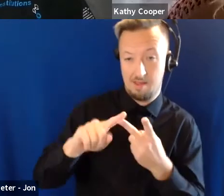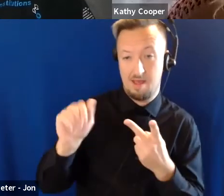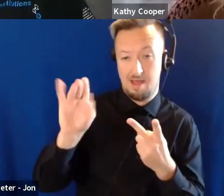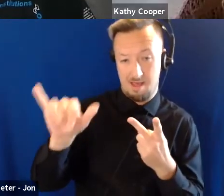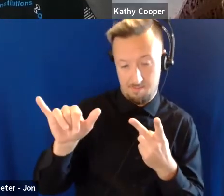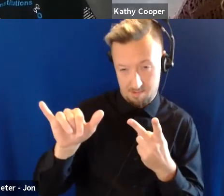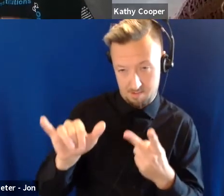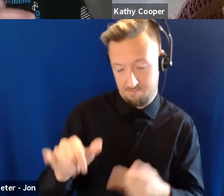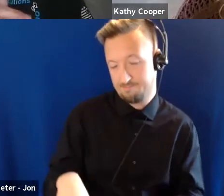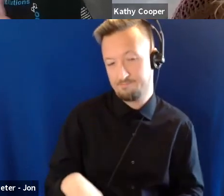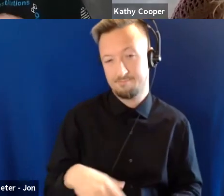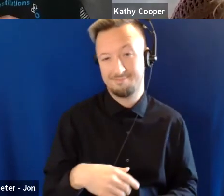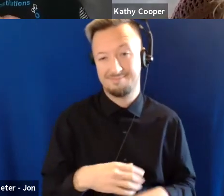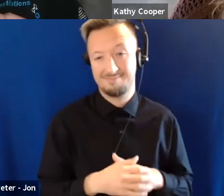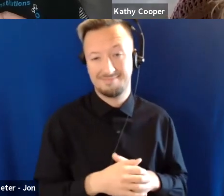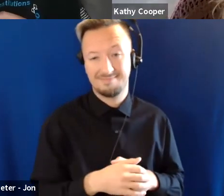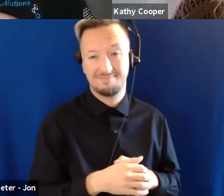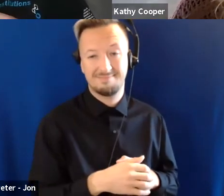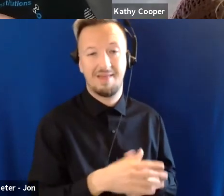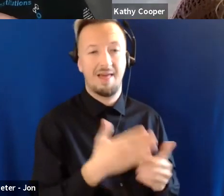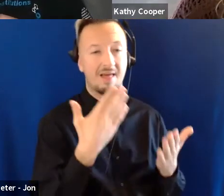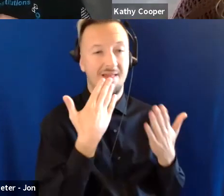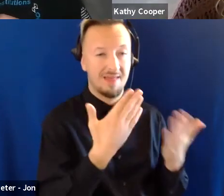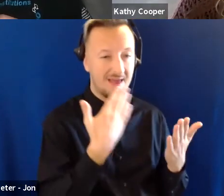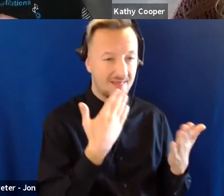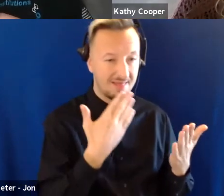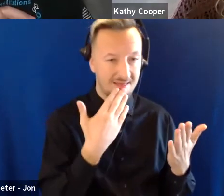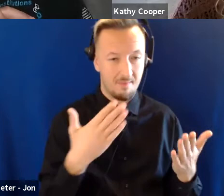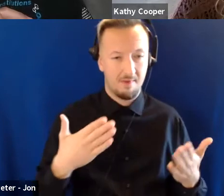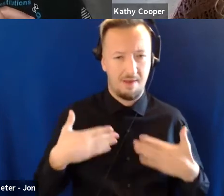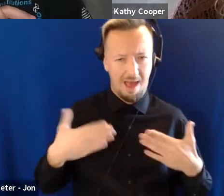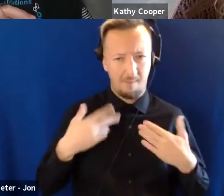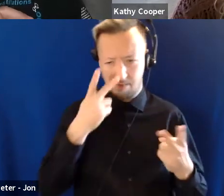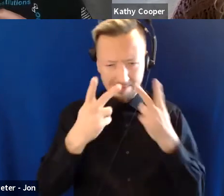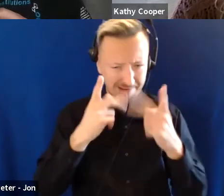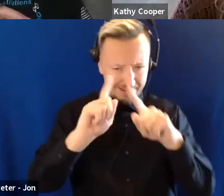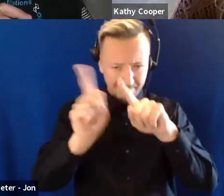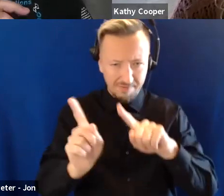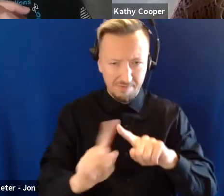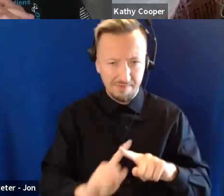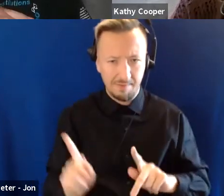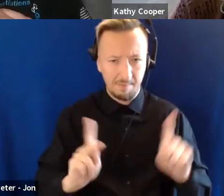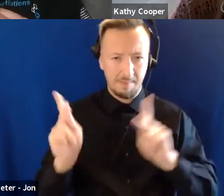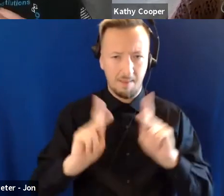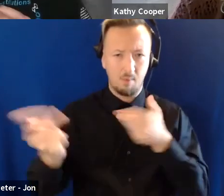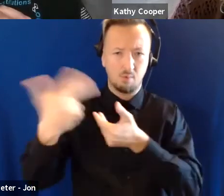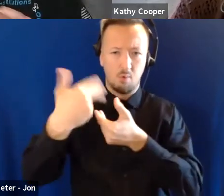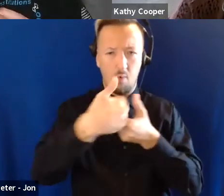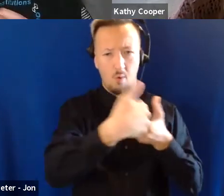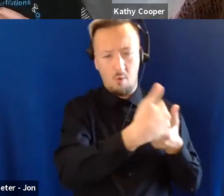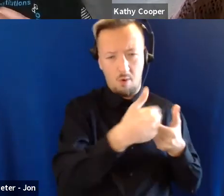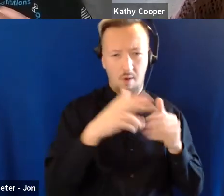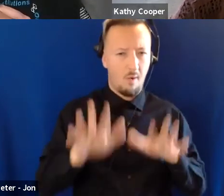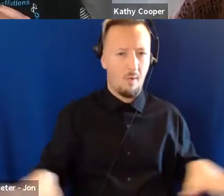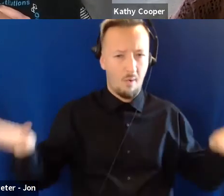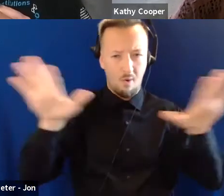Well, thank you. It's so intriguing to me to see all the different people that are joining from all the different